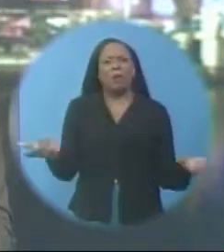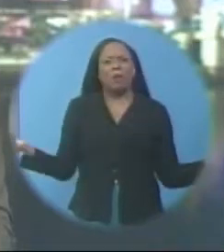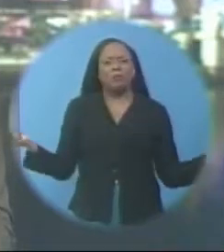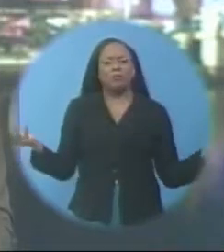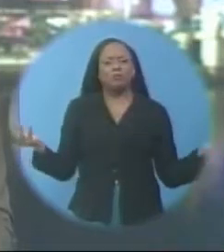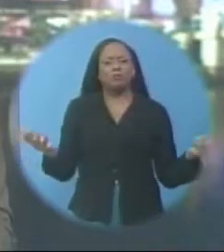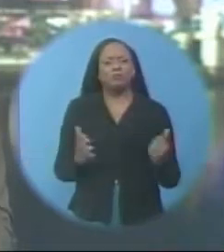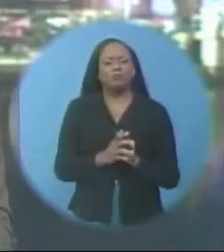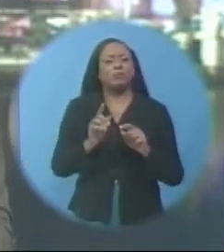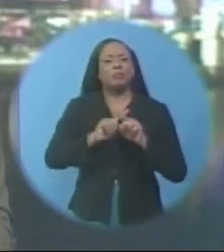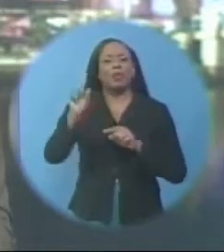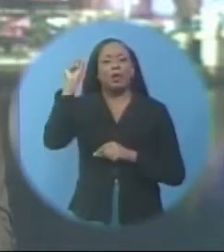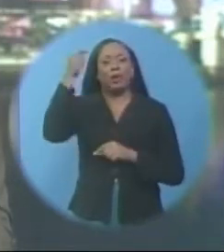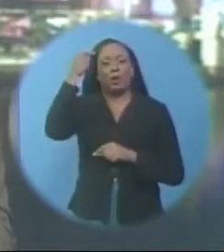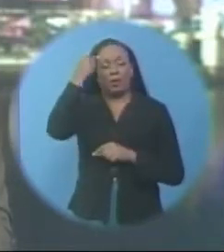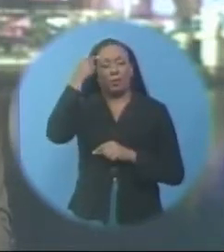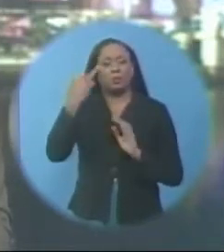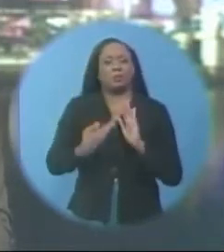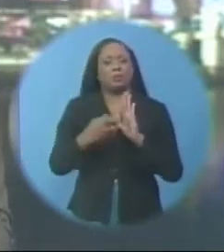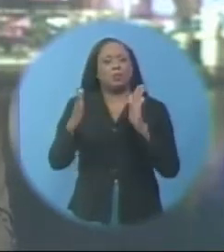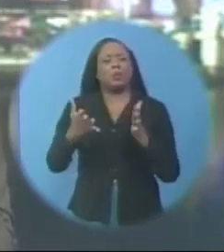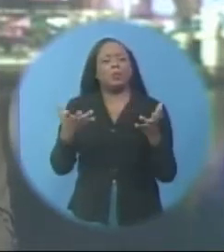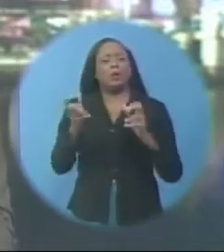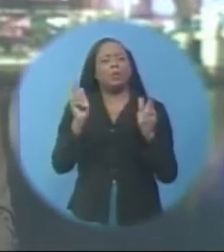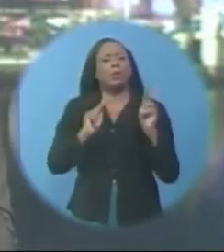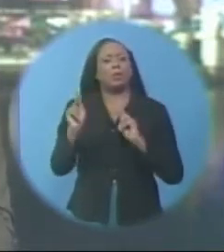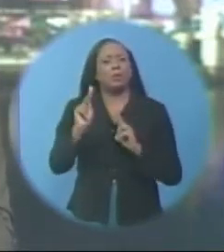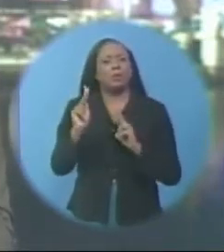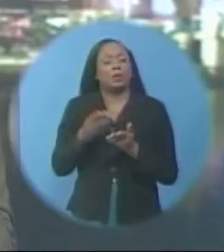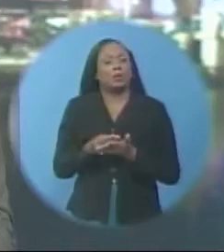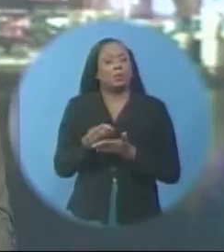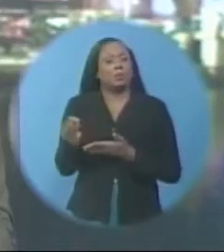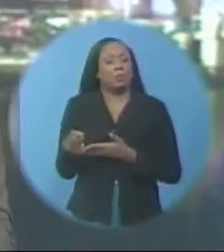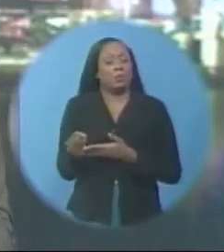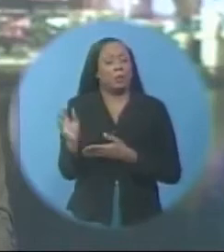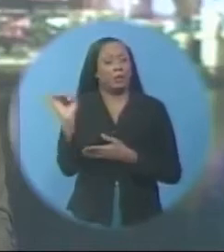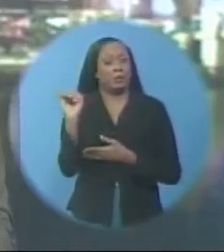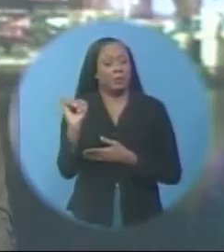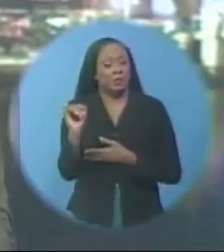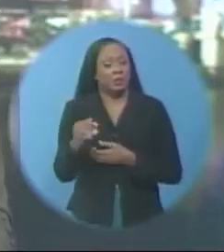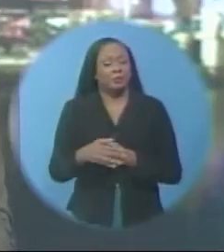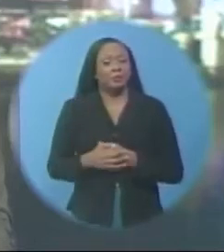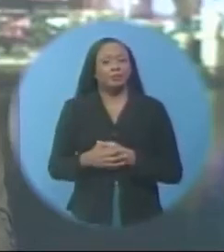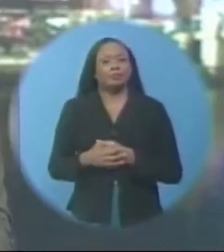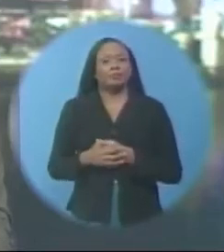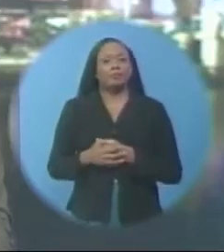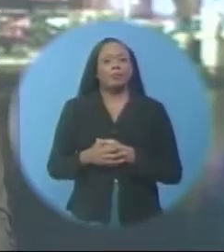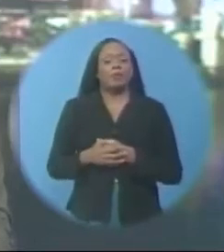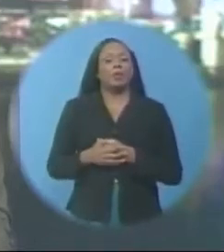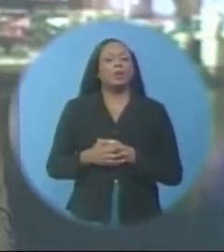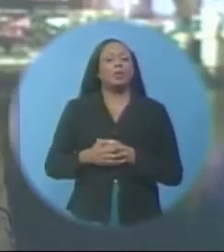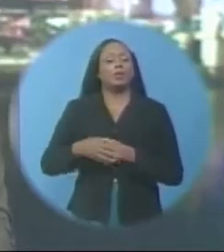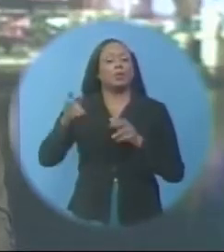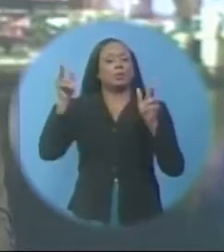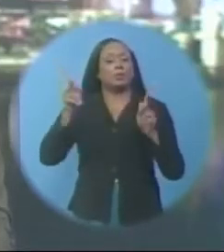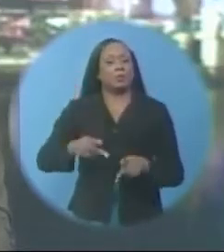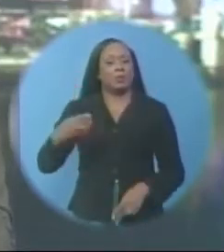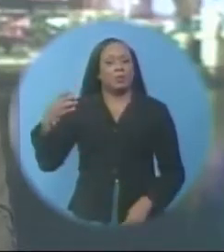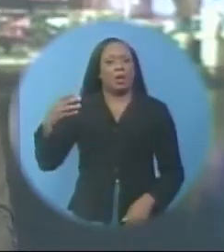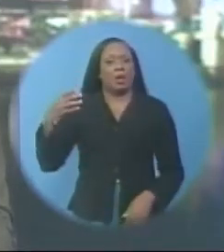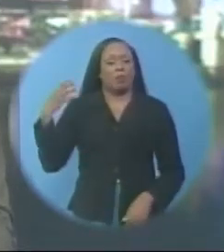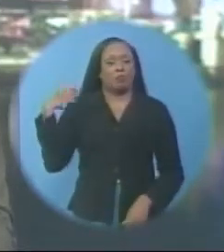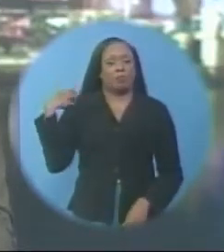advising more Barbadians to insure their homes. Senator Dr. David Durant, who's also chairman of the National Assistance